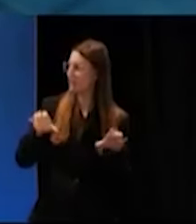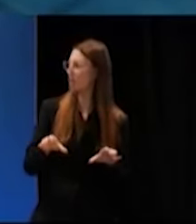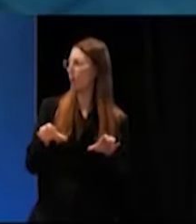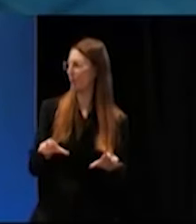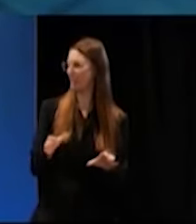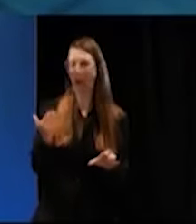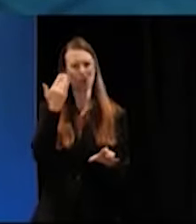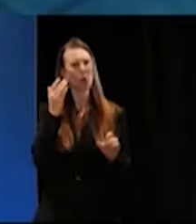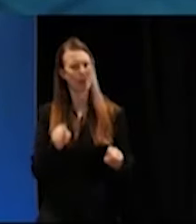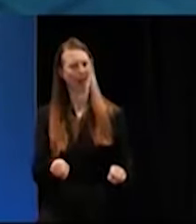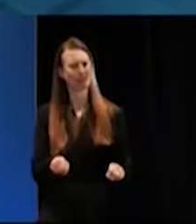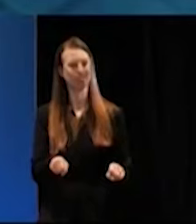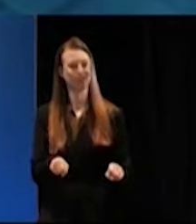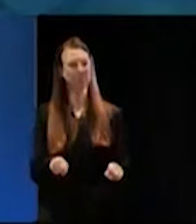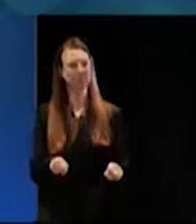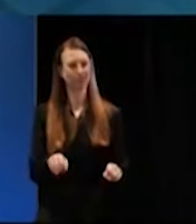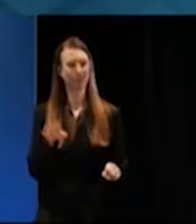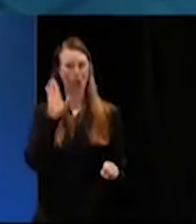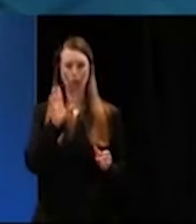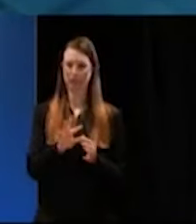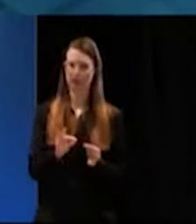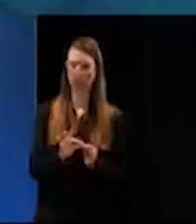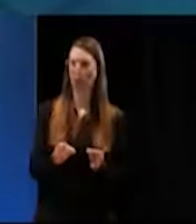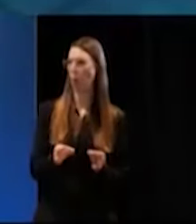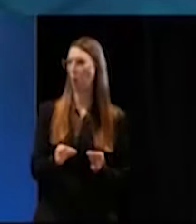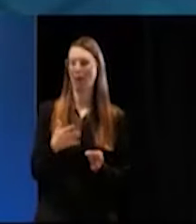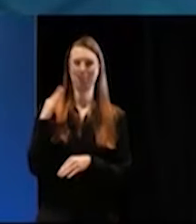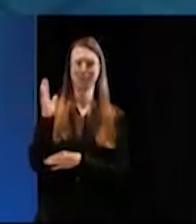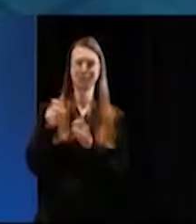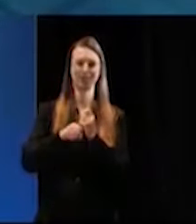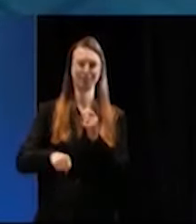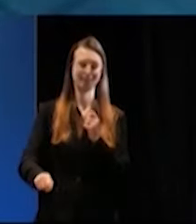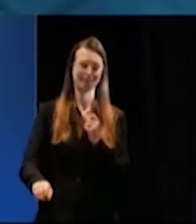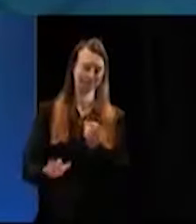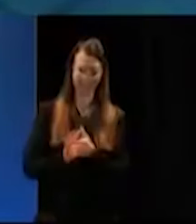this. I have a long speech here. I'm not going to give it.